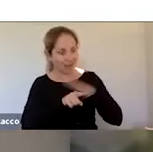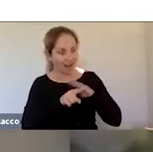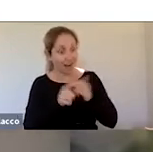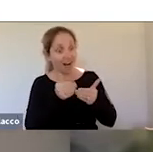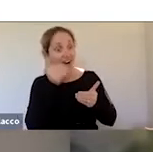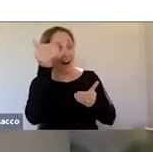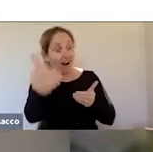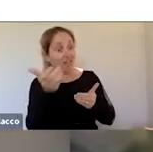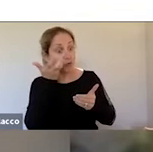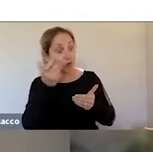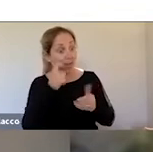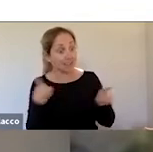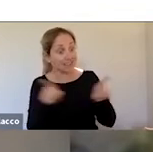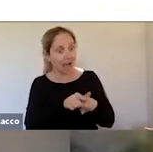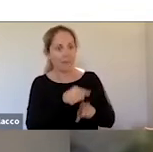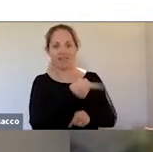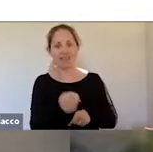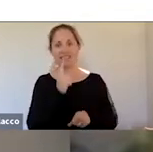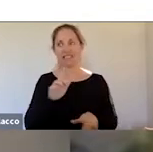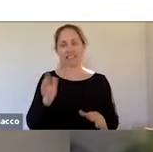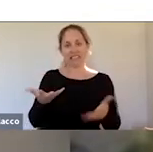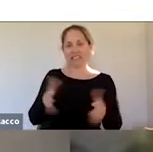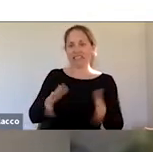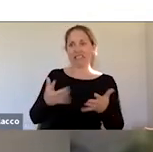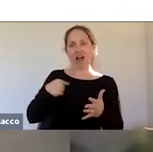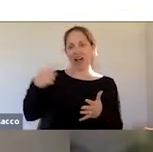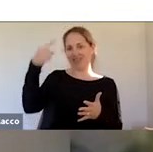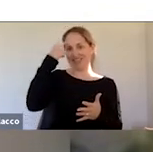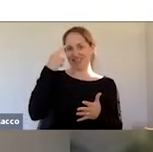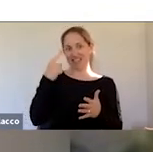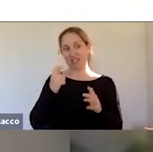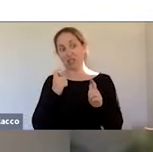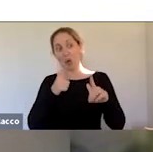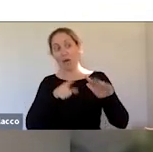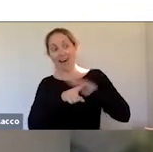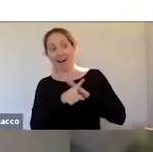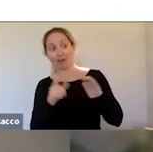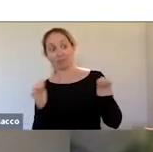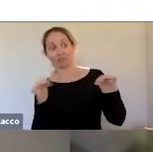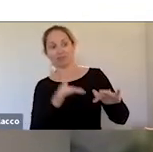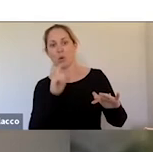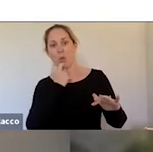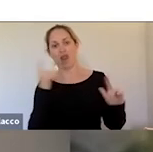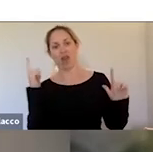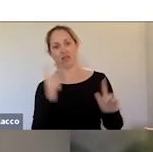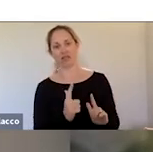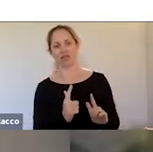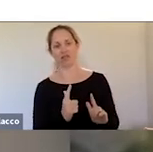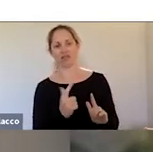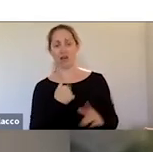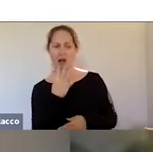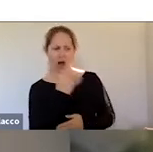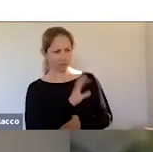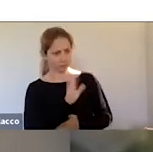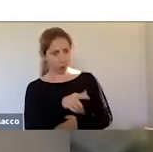more Australian audiences think that they'll attend less than before long term. And when we ask how confident are you